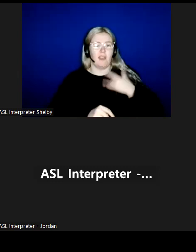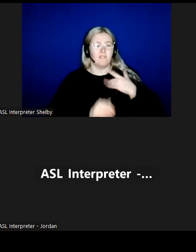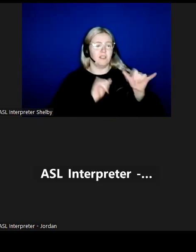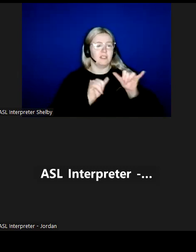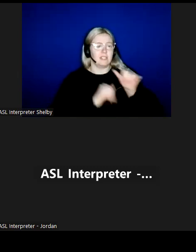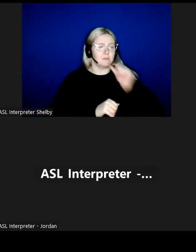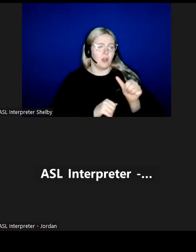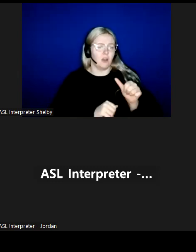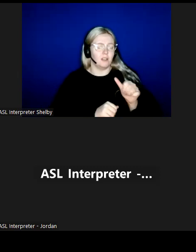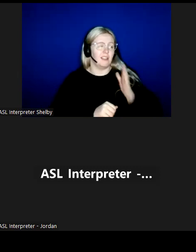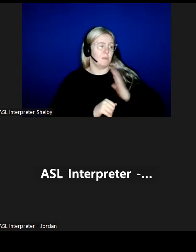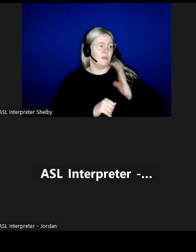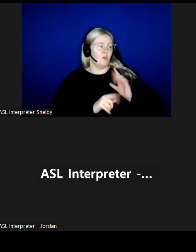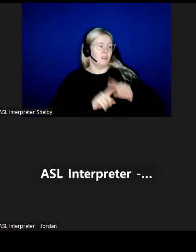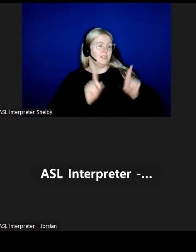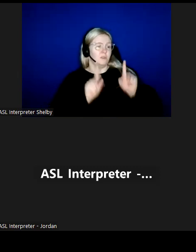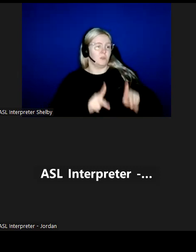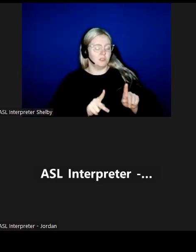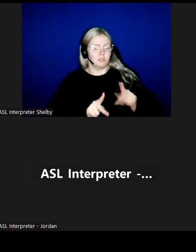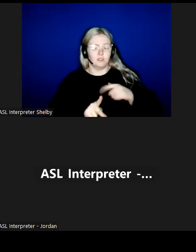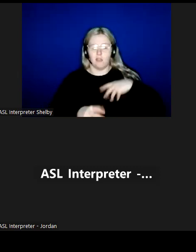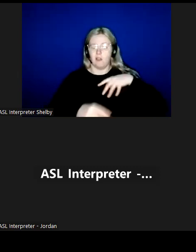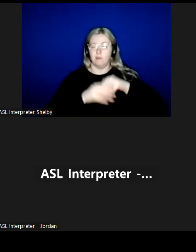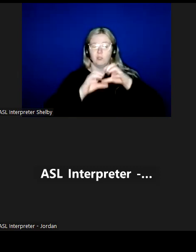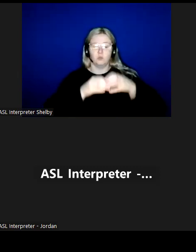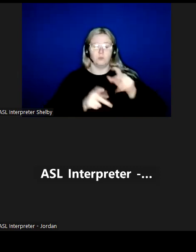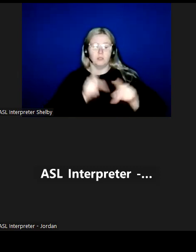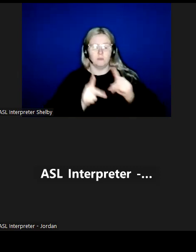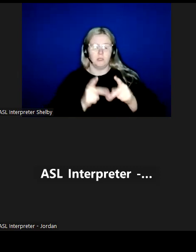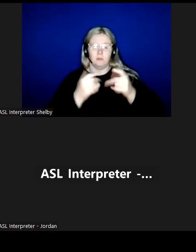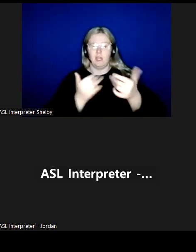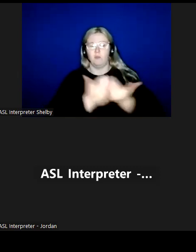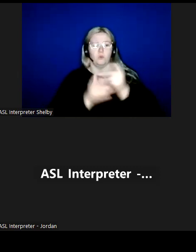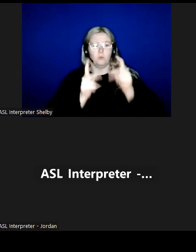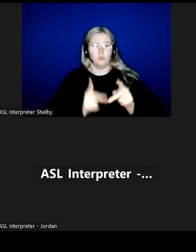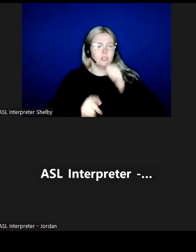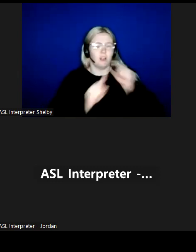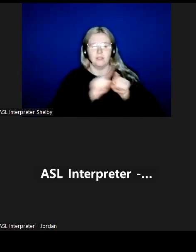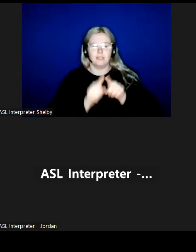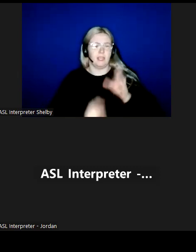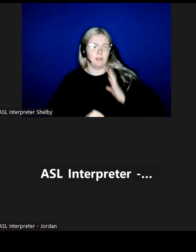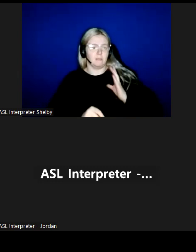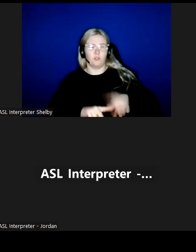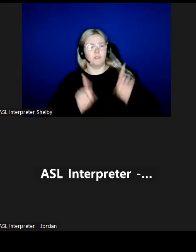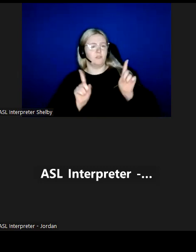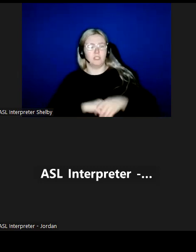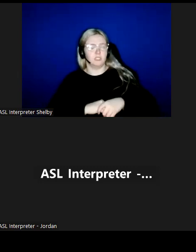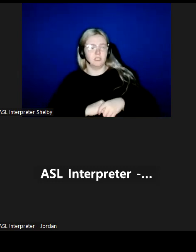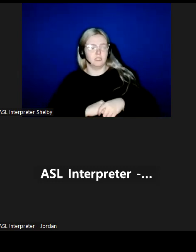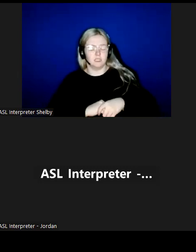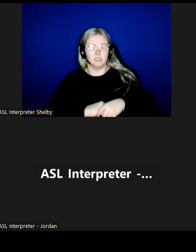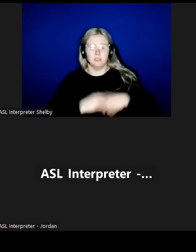room anymore. Like, when I'm in a group of people, the person I am now is different than the person I used to be,